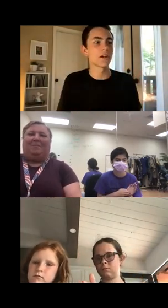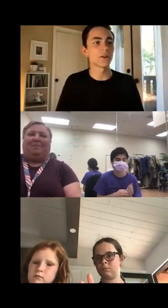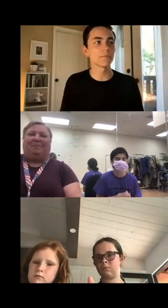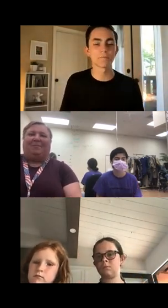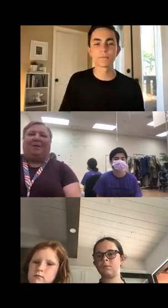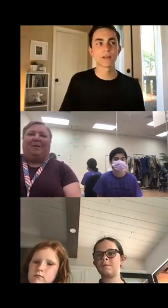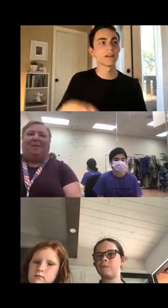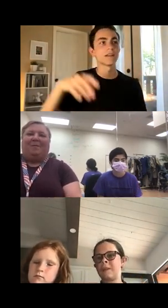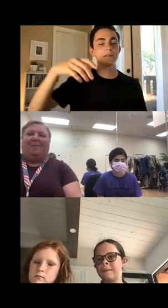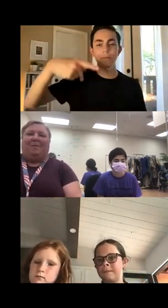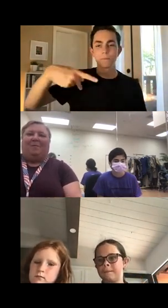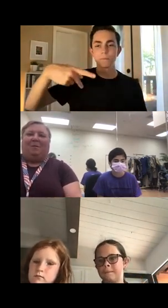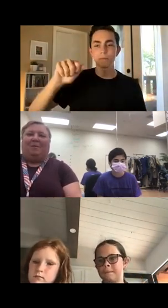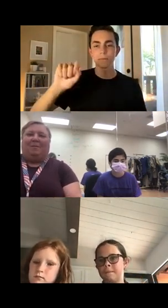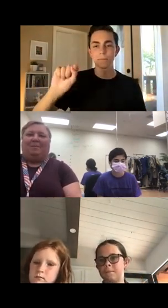All right.